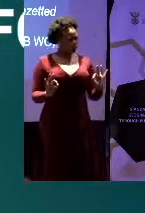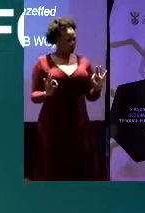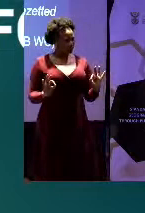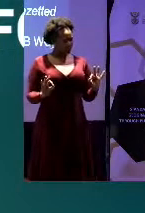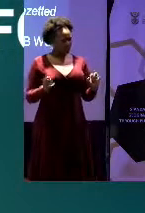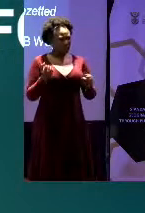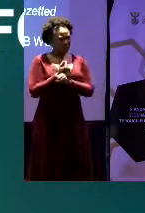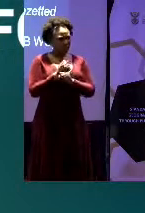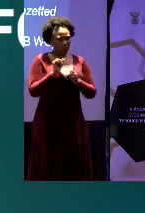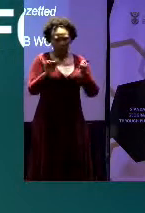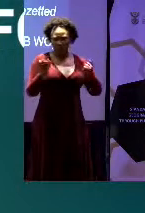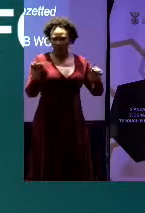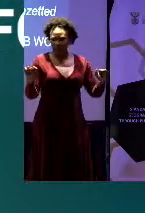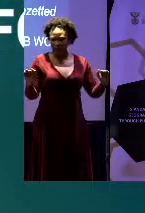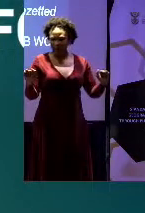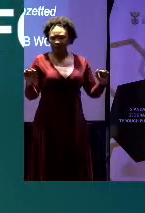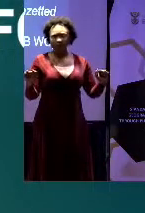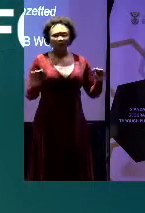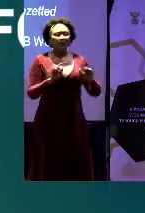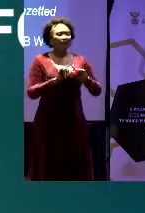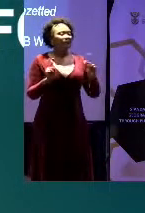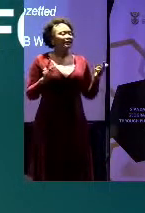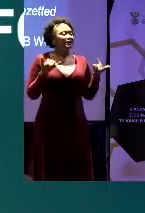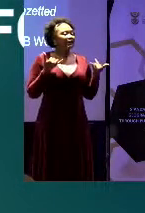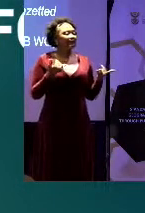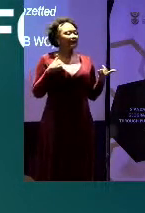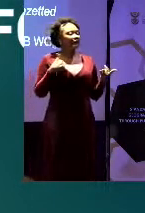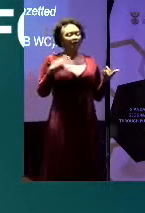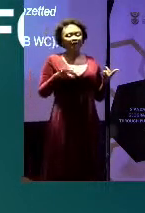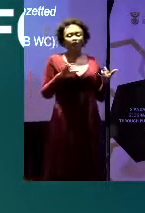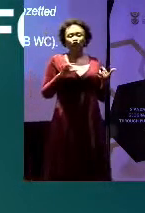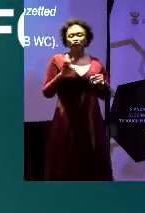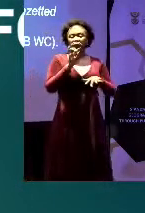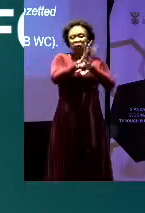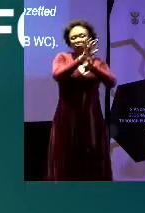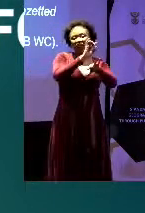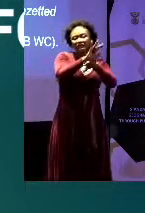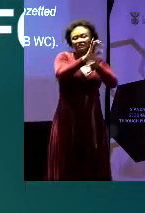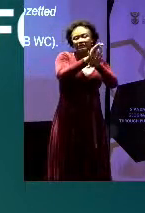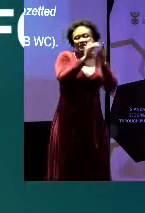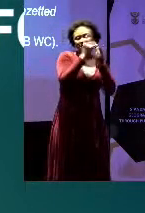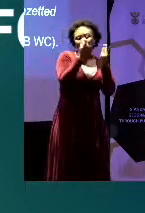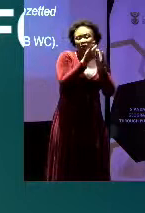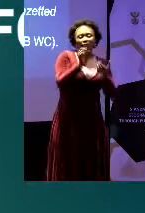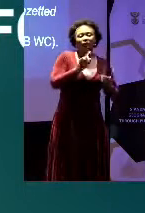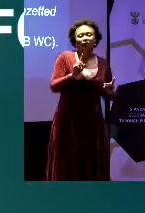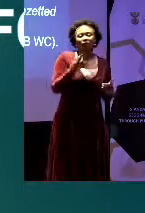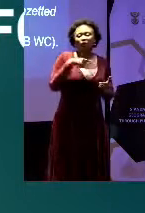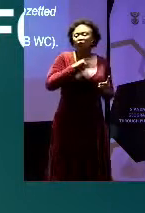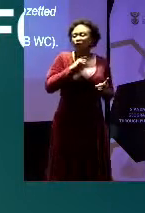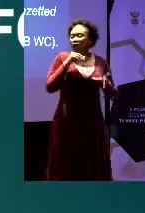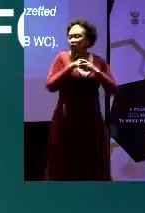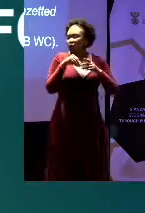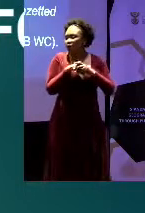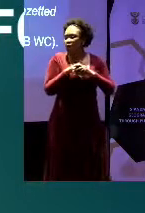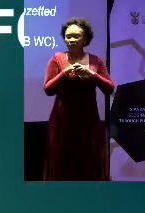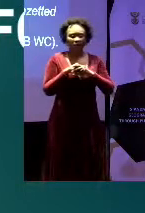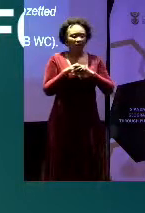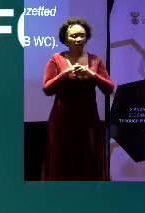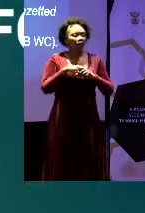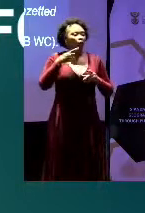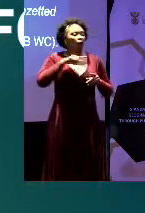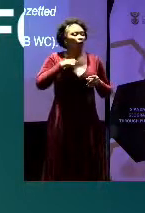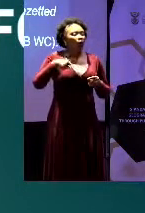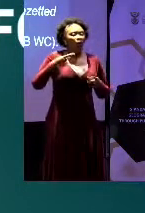work. Now, I would really recommend to the department that we include, as we do with the National Council,